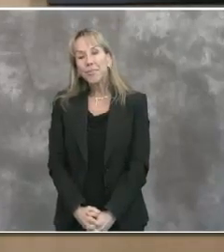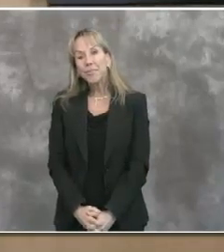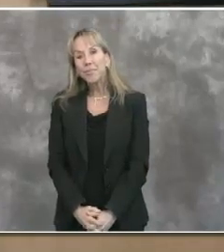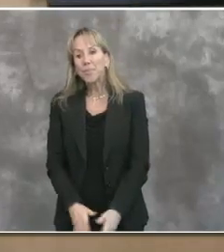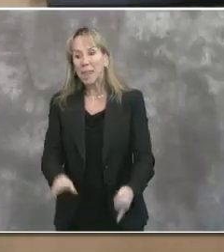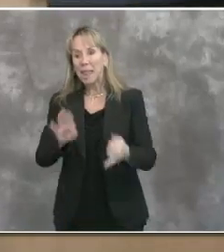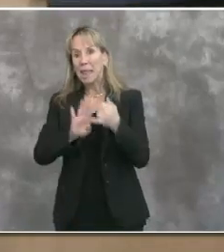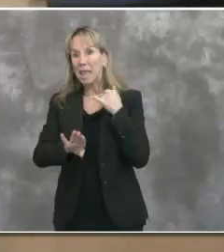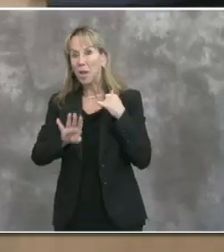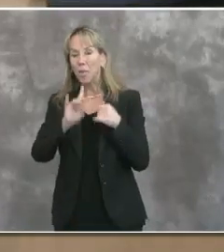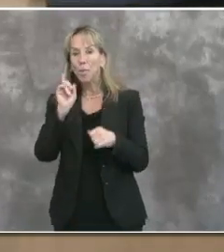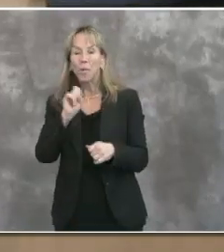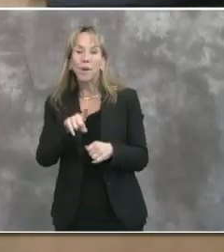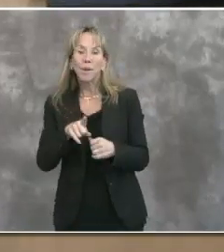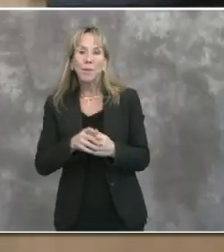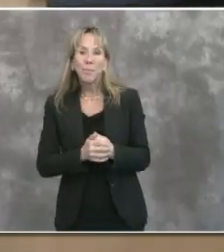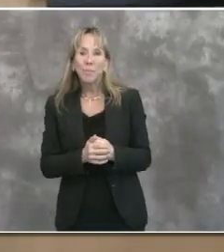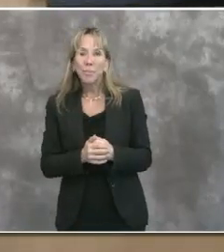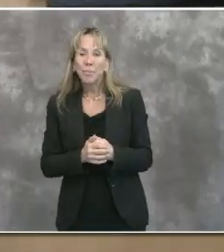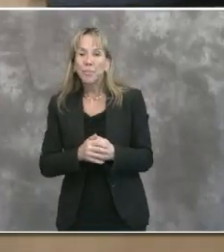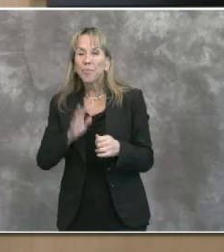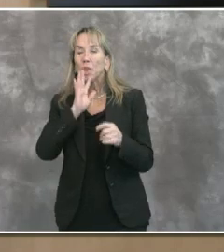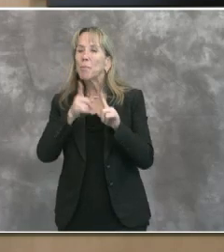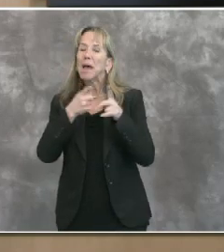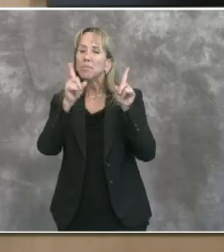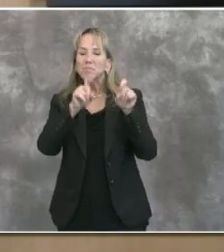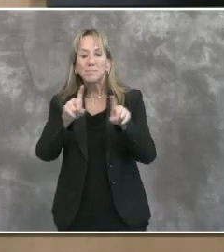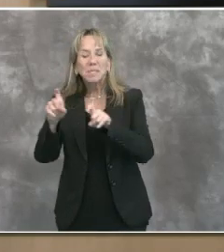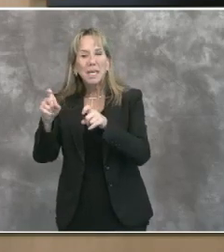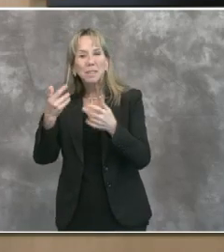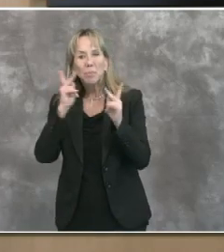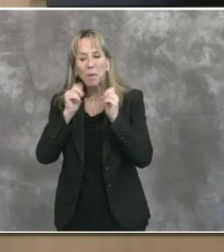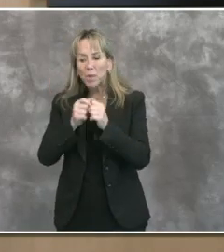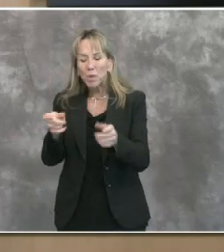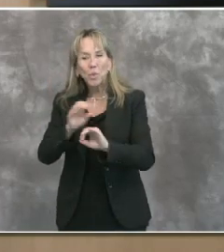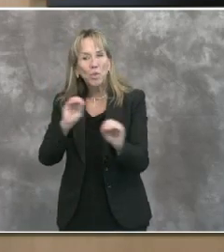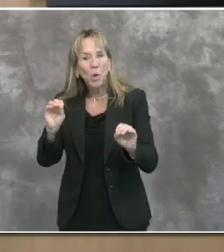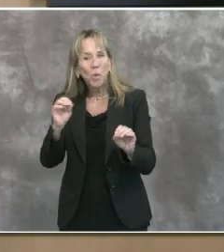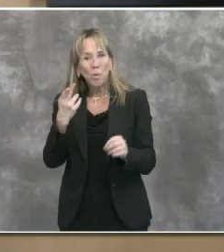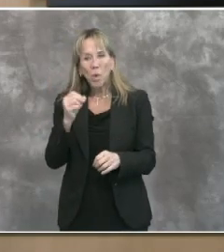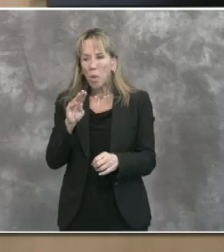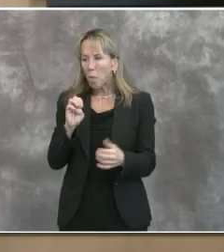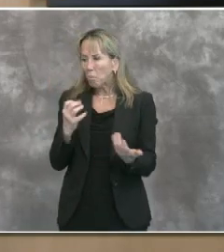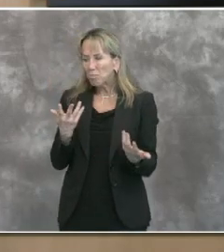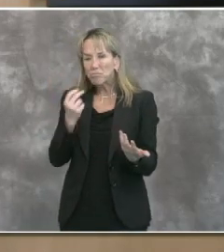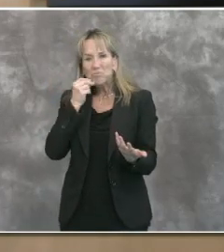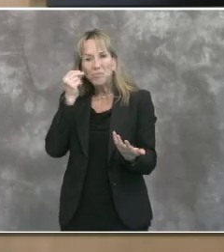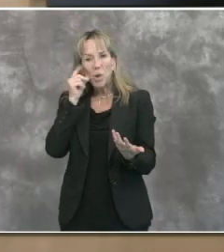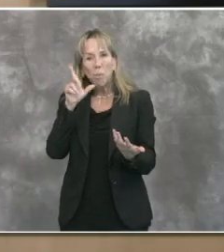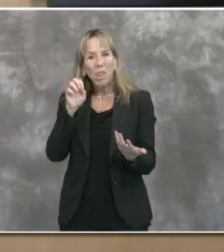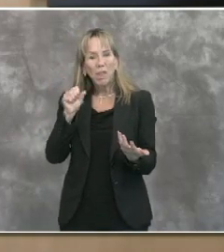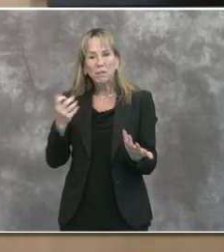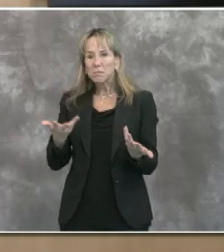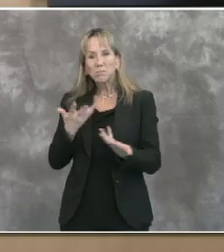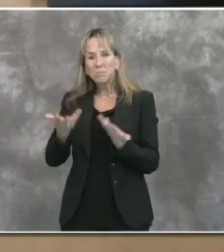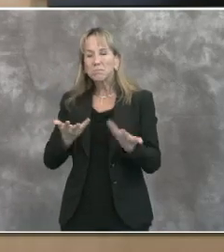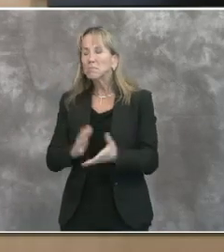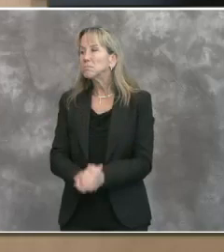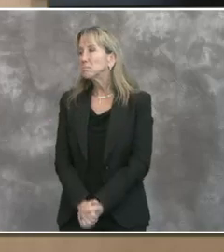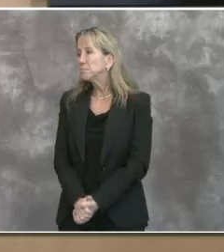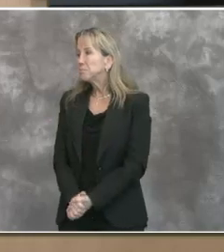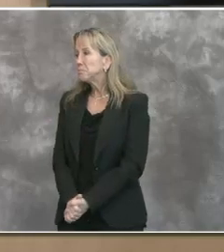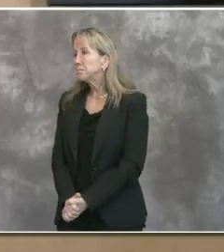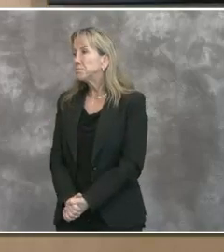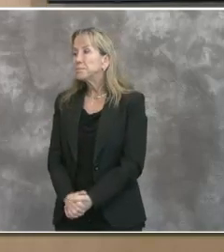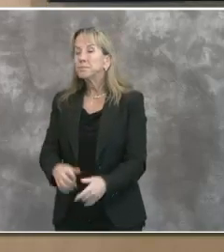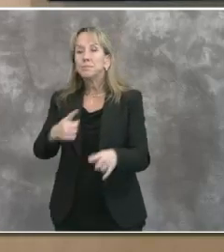This last question deals with the testing of homeless individuals, and Dr. McDonald is going to respond to that question. And this